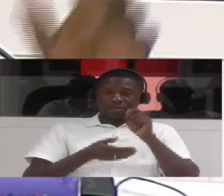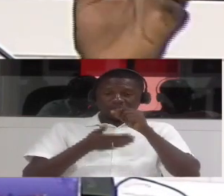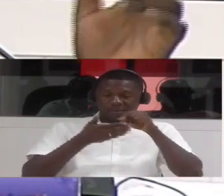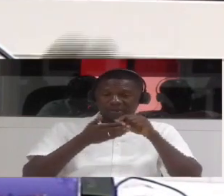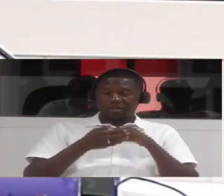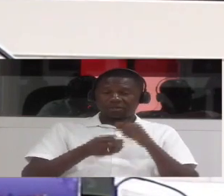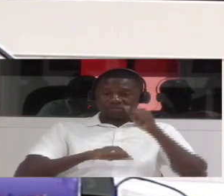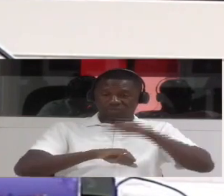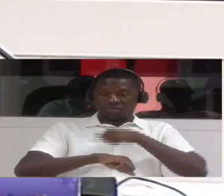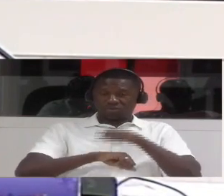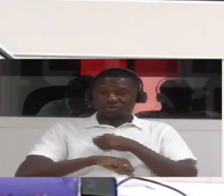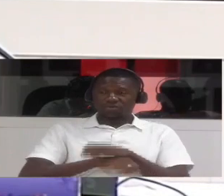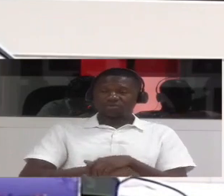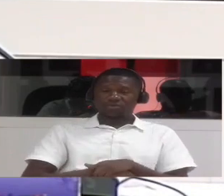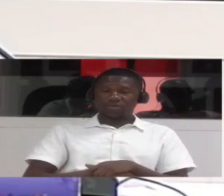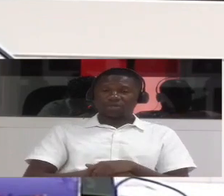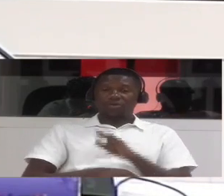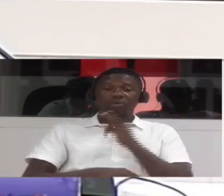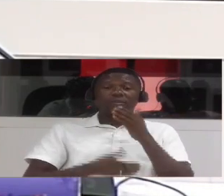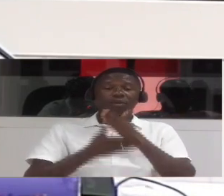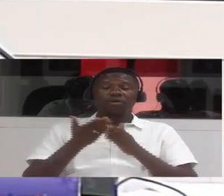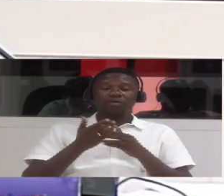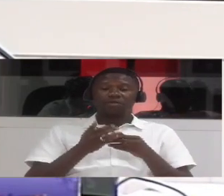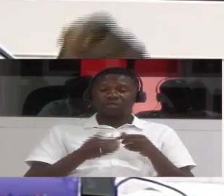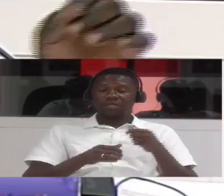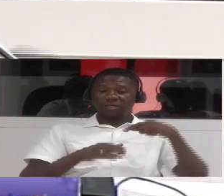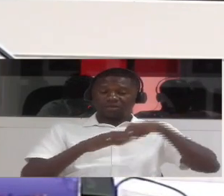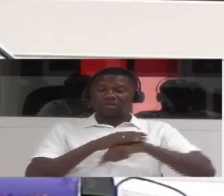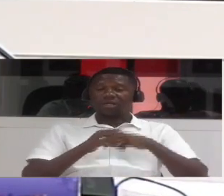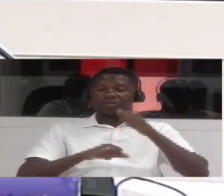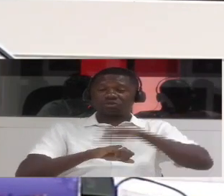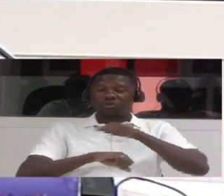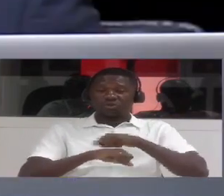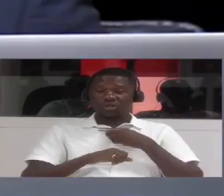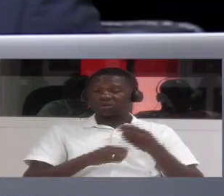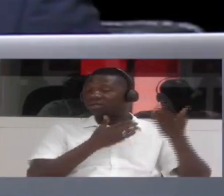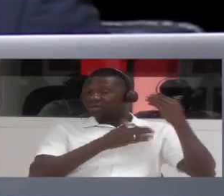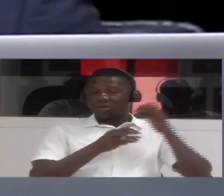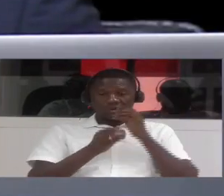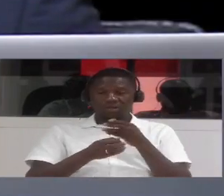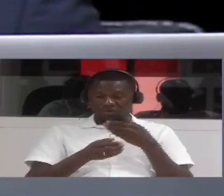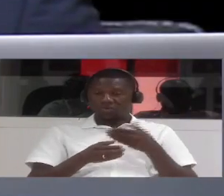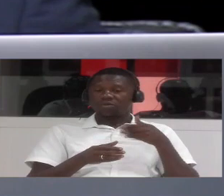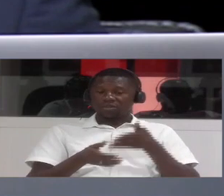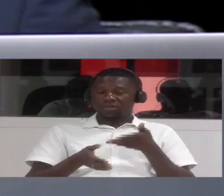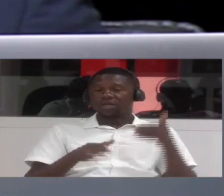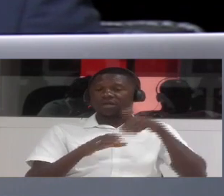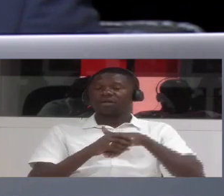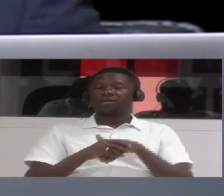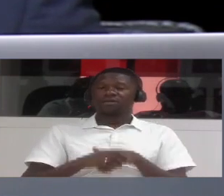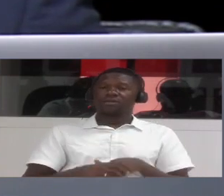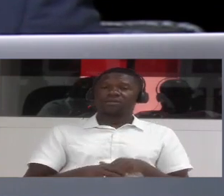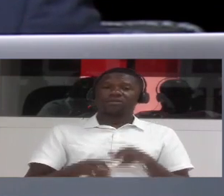part of the incidents of torture that we... That you had listed. So we have to, yeah. That's right. So Ibrahim